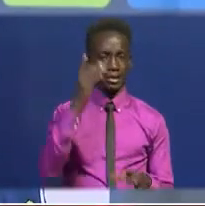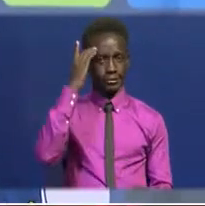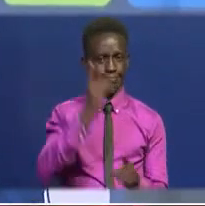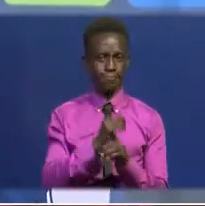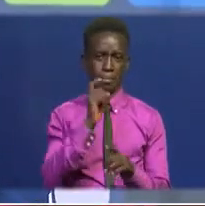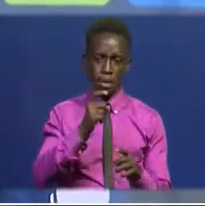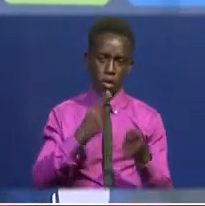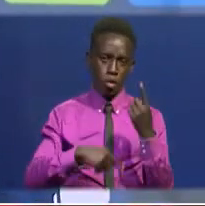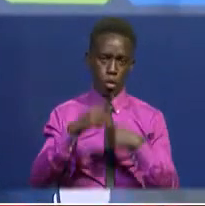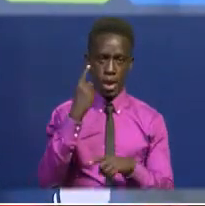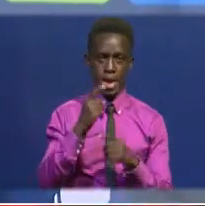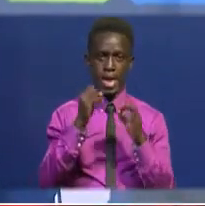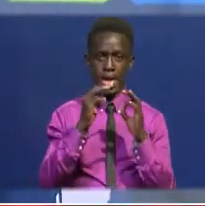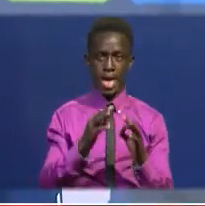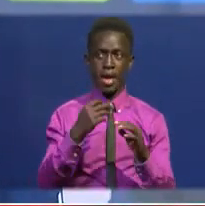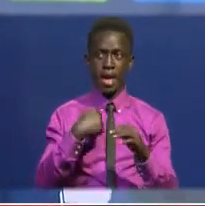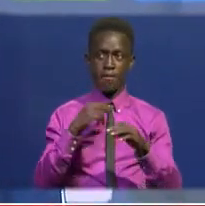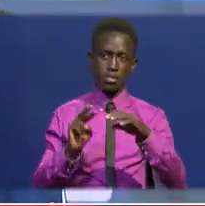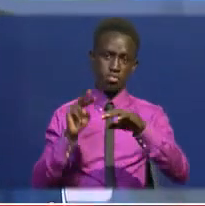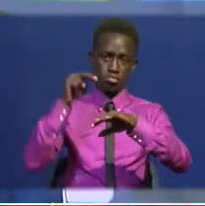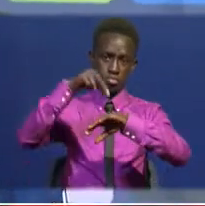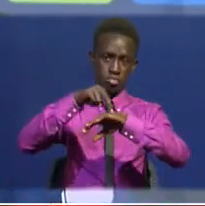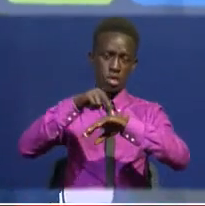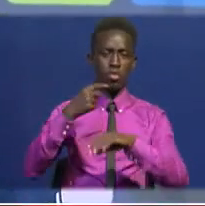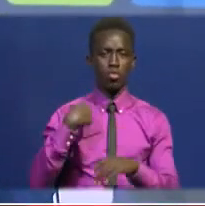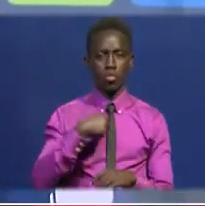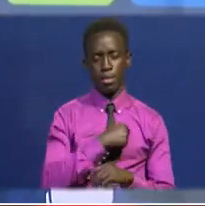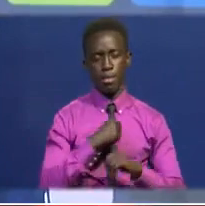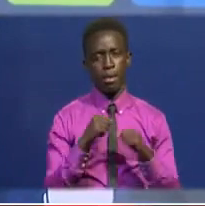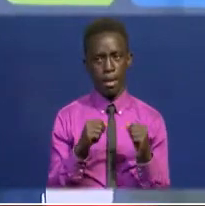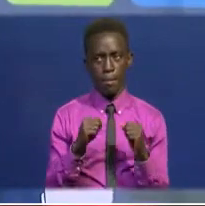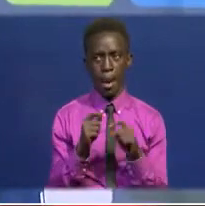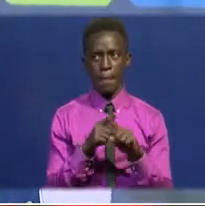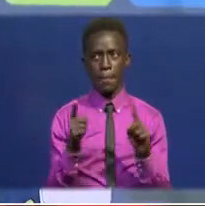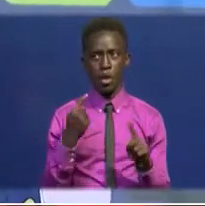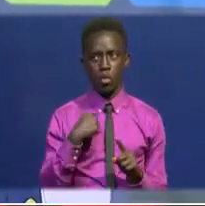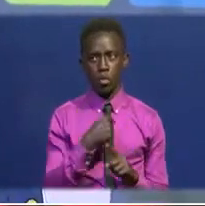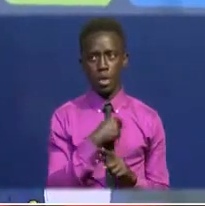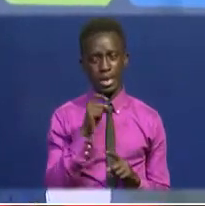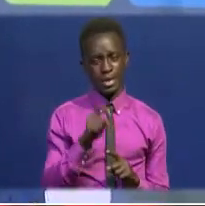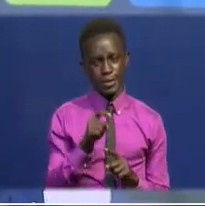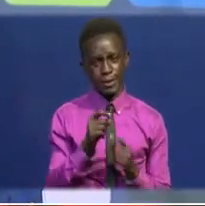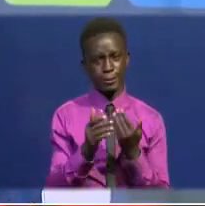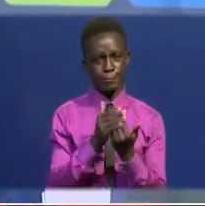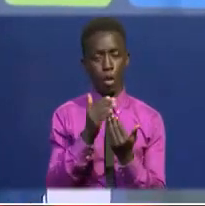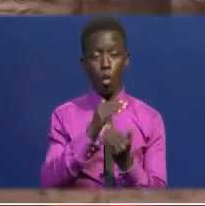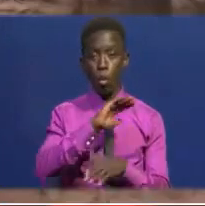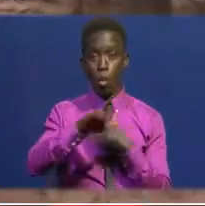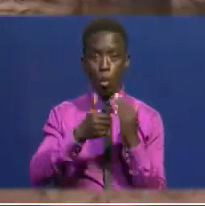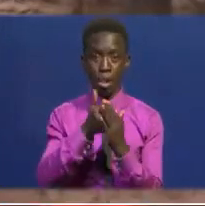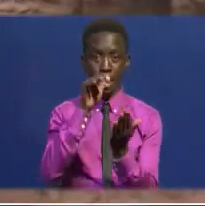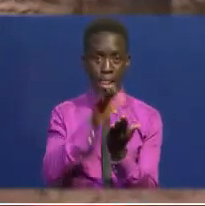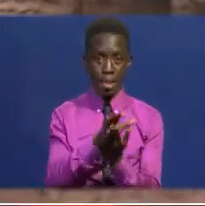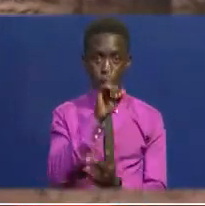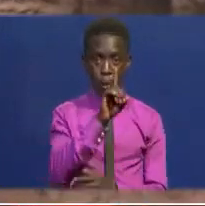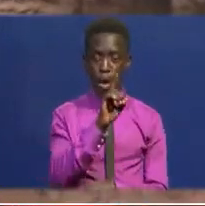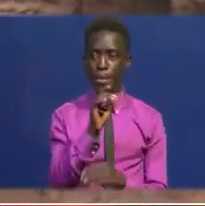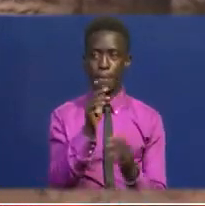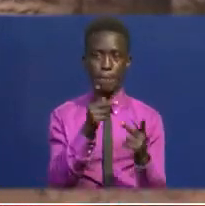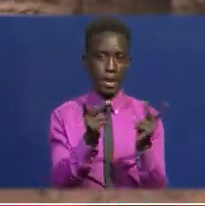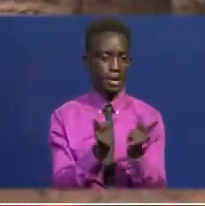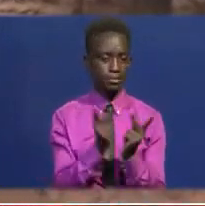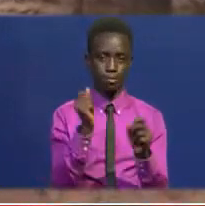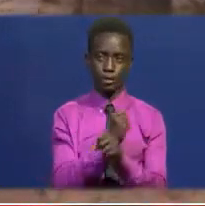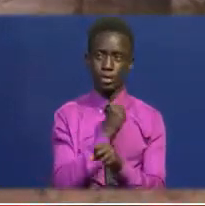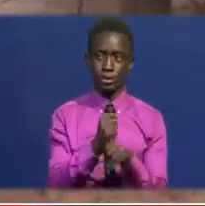We try finish, but if there's a podium, yeah, we're happy. But we just want to maintain, I can't keep it all in one piece. The WRC